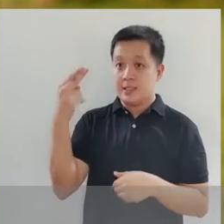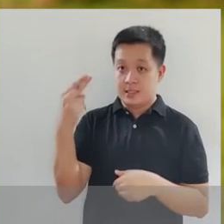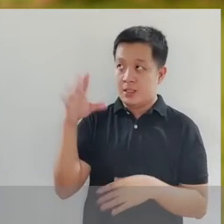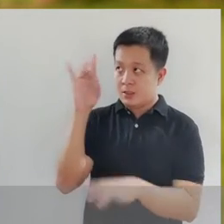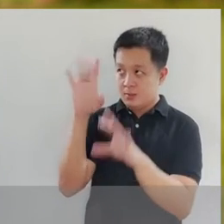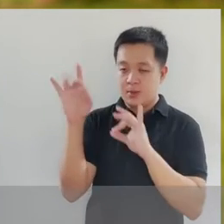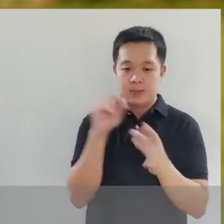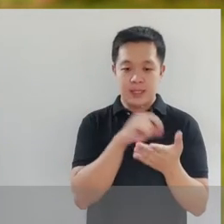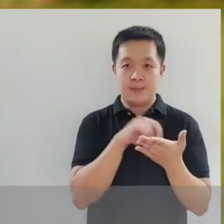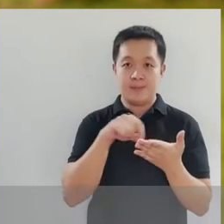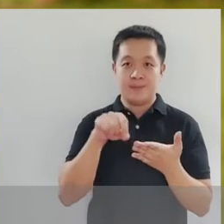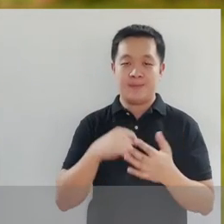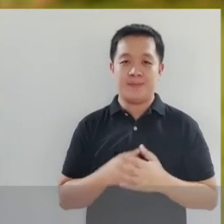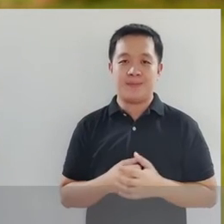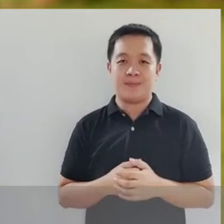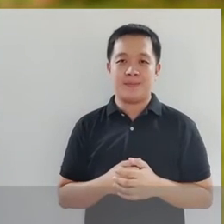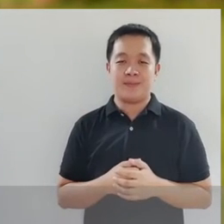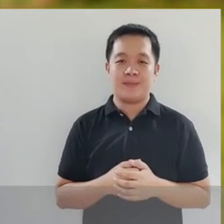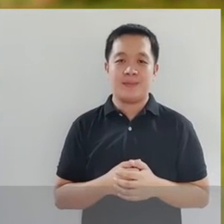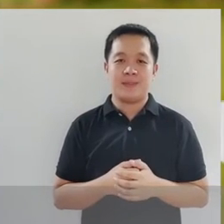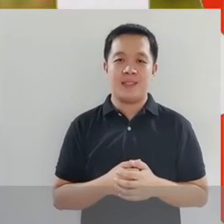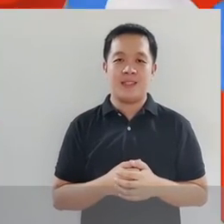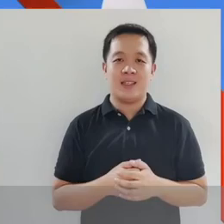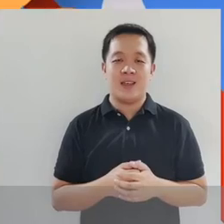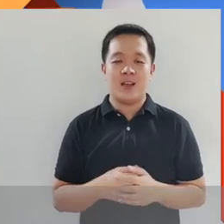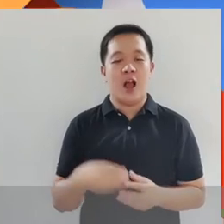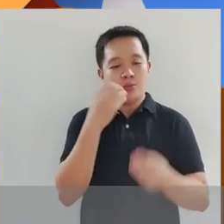words with the CH consonant digraph.